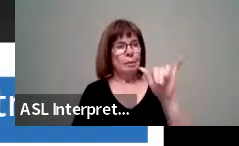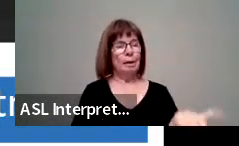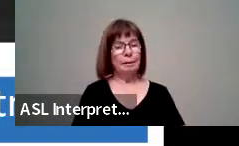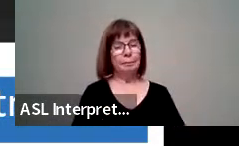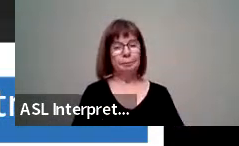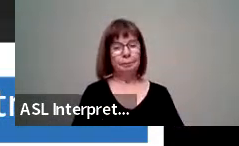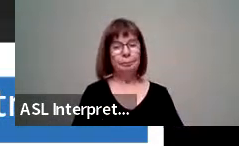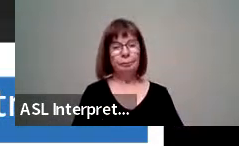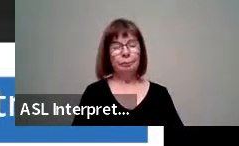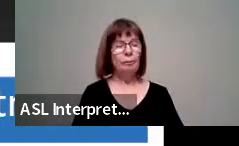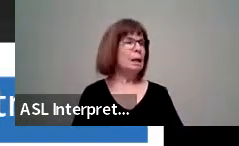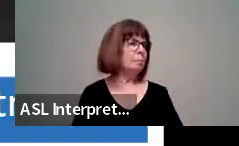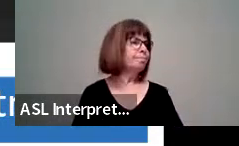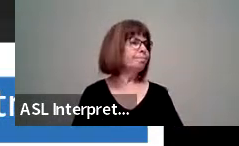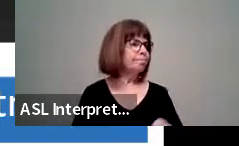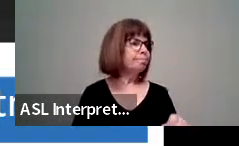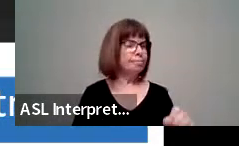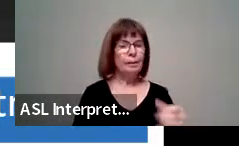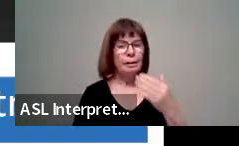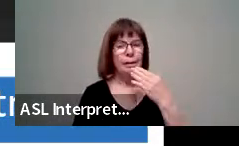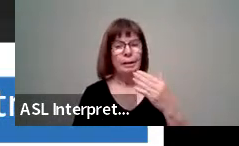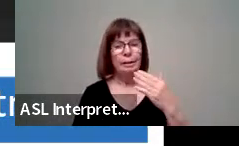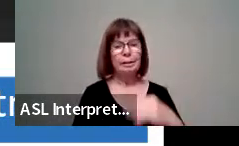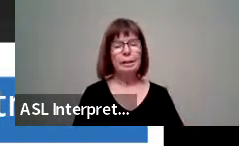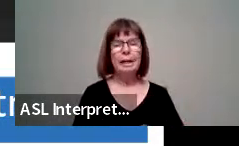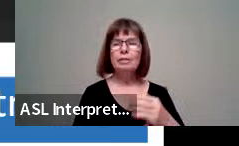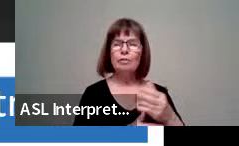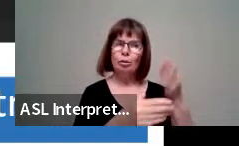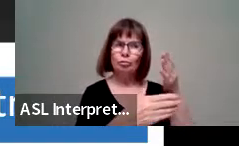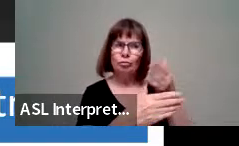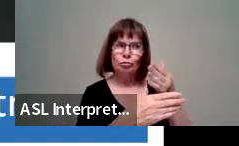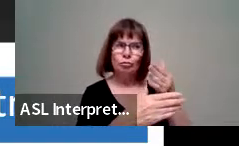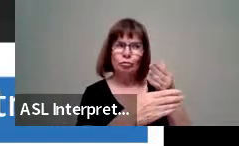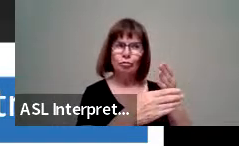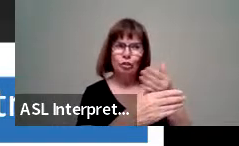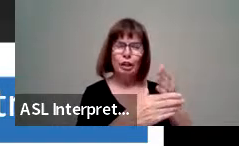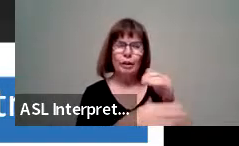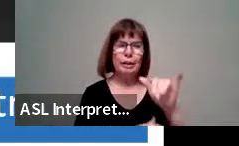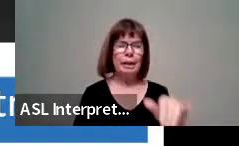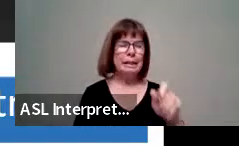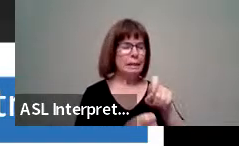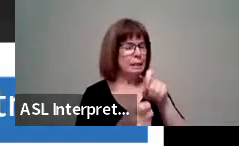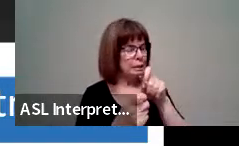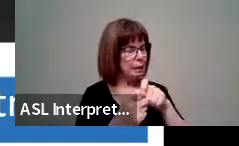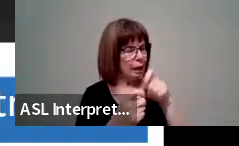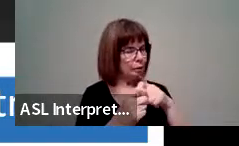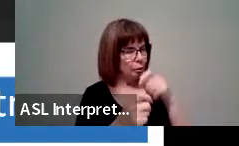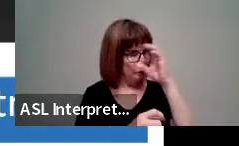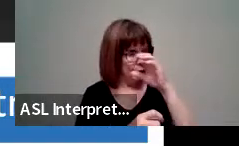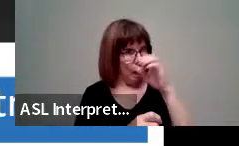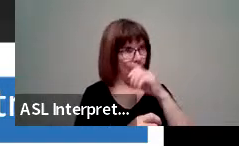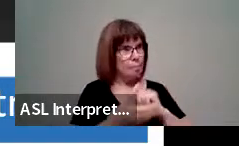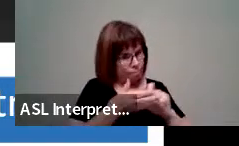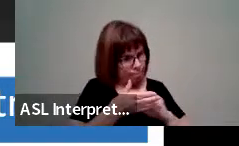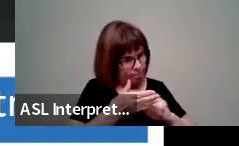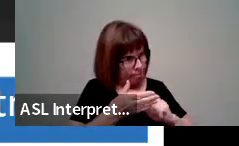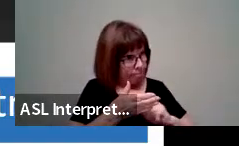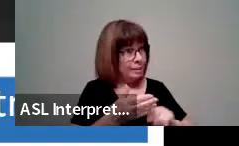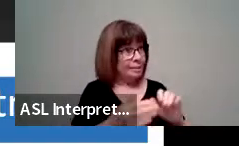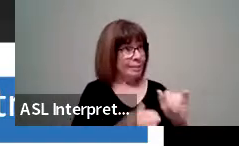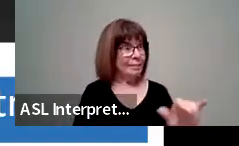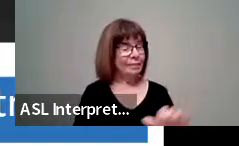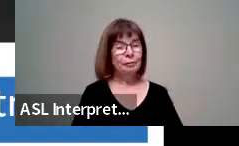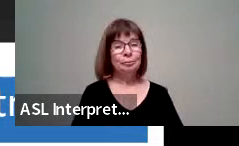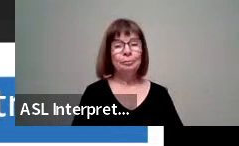Great. Yeah. And thank you. And thanks for sharing those, because that's exactly what we're looking for. I'm taking copious notes here. Go ahead. I'm